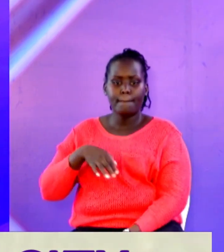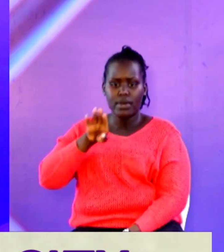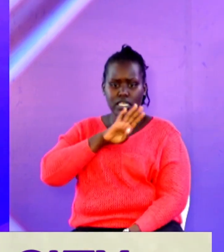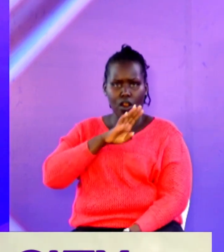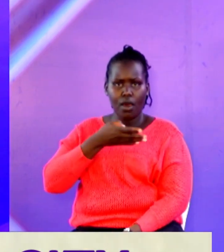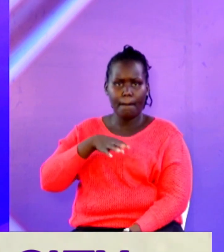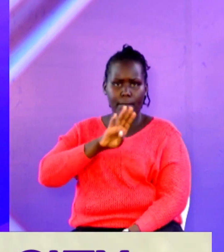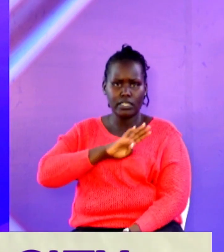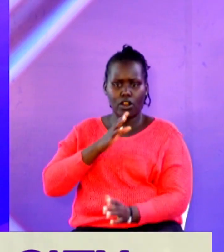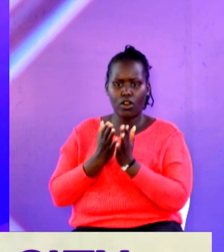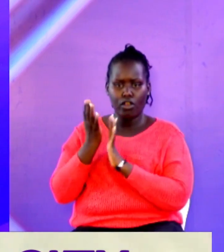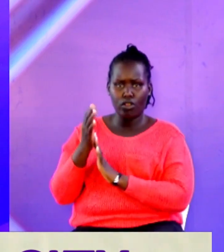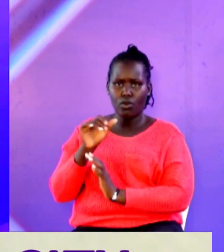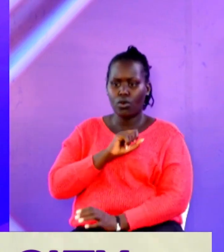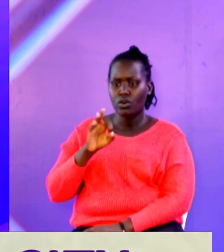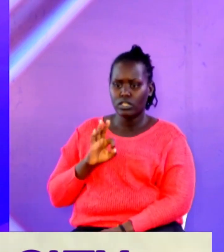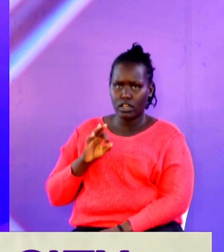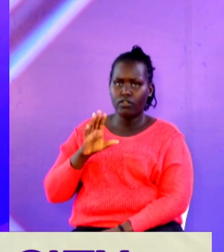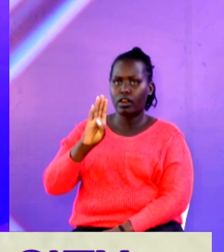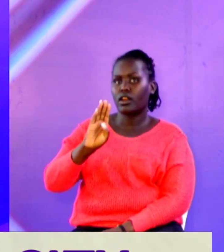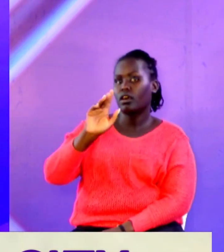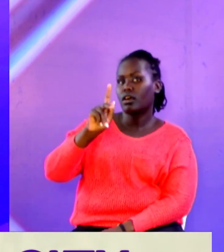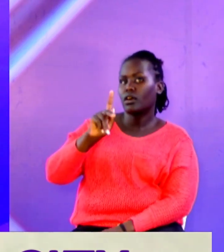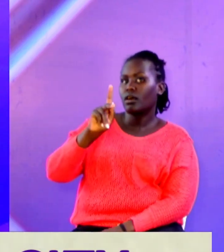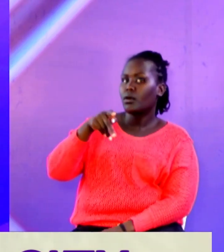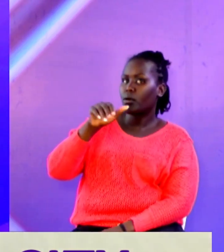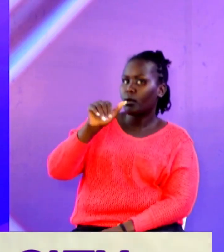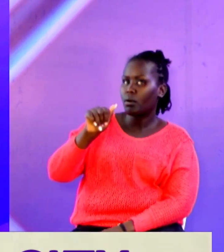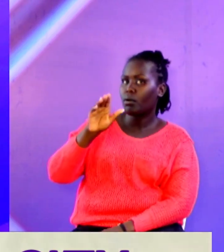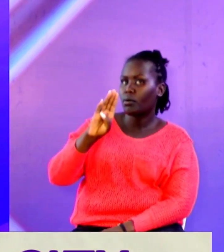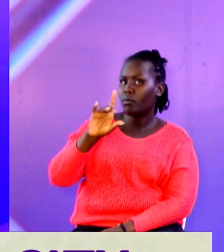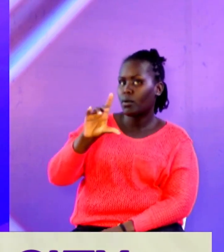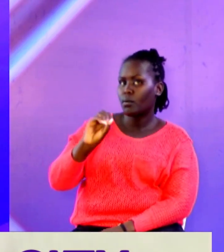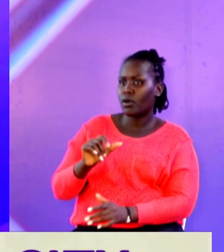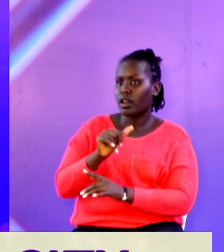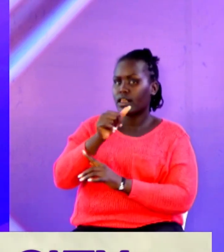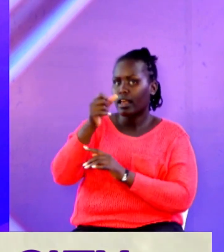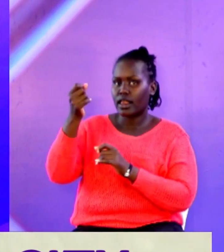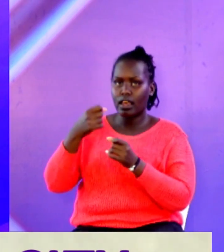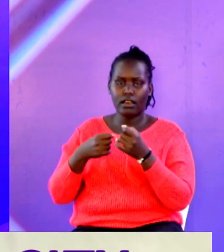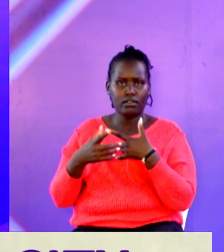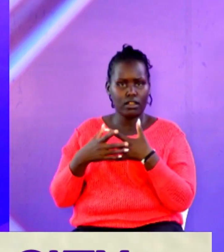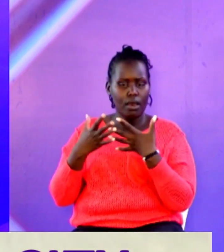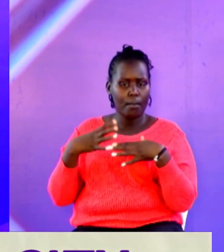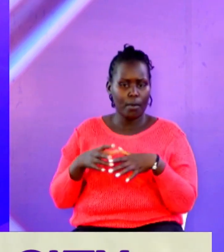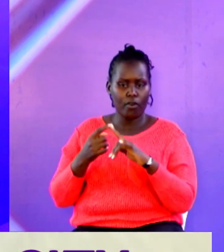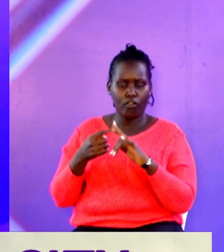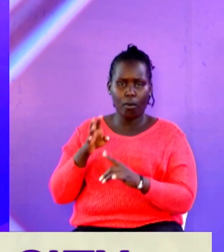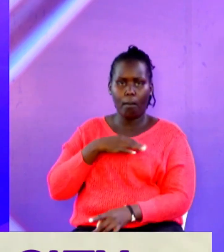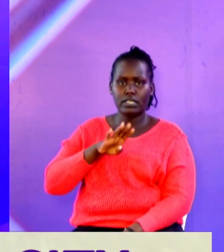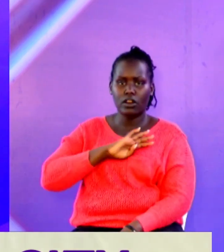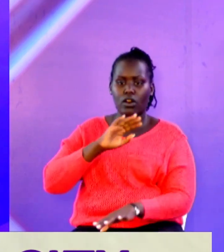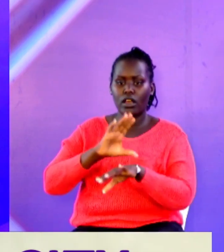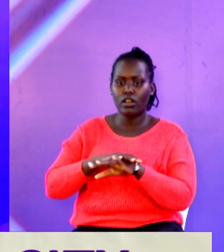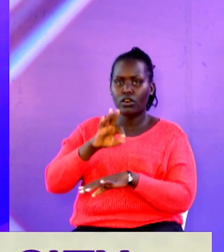their stars, Lamine Yamal, Pablo Gavi, and all those stars at Barcelona, name them, they managed to